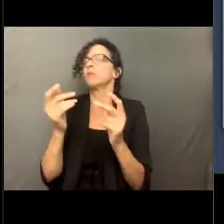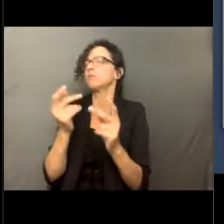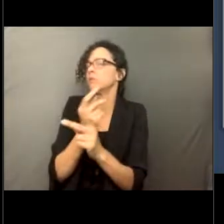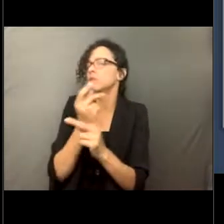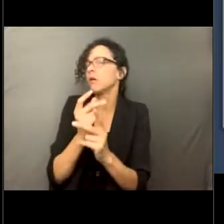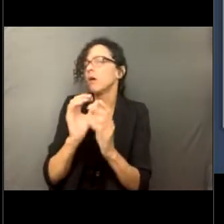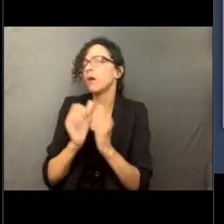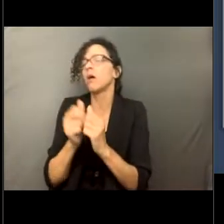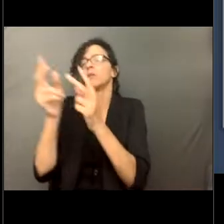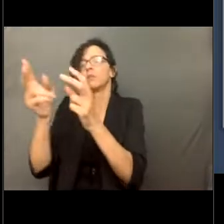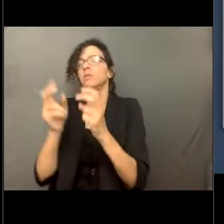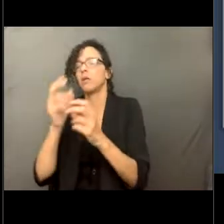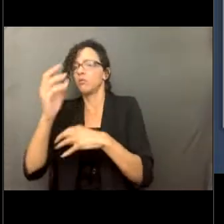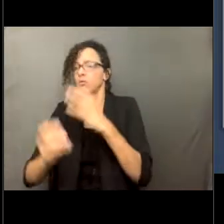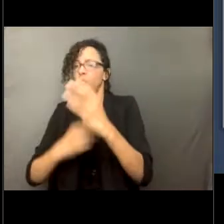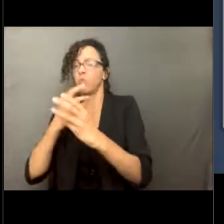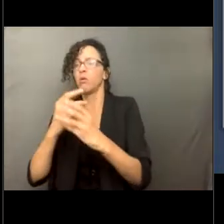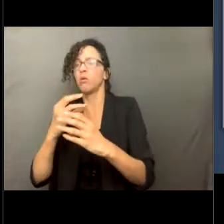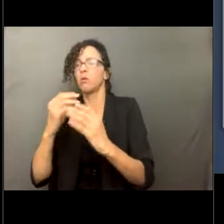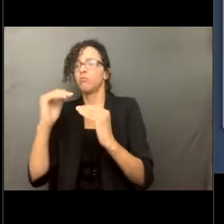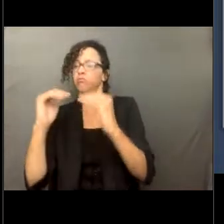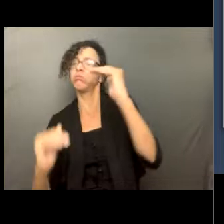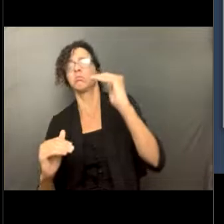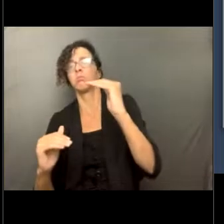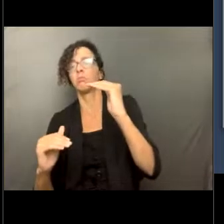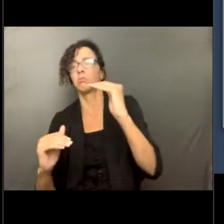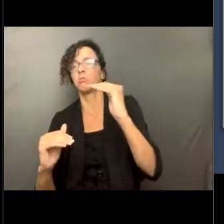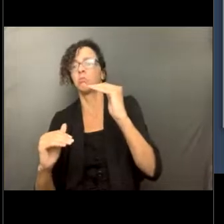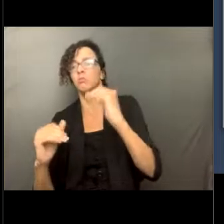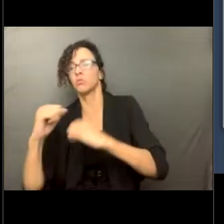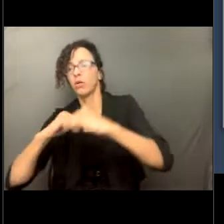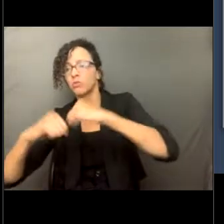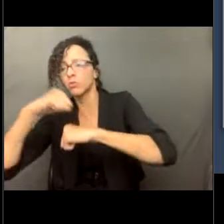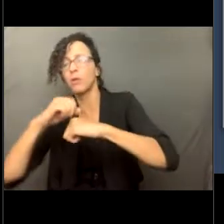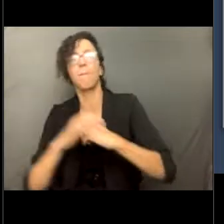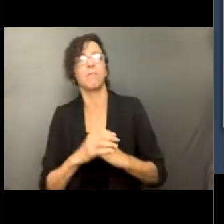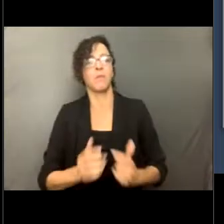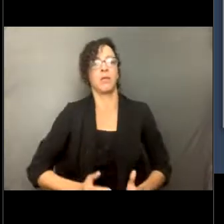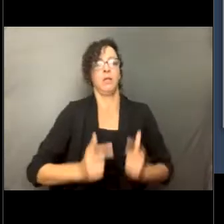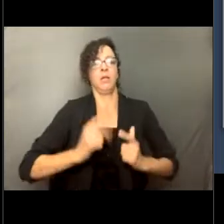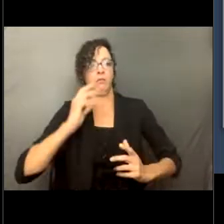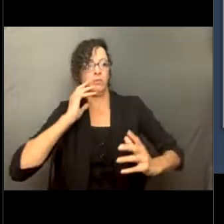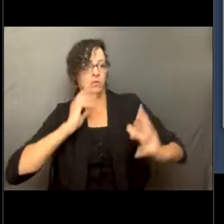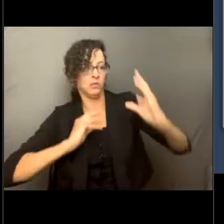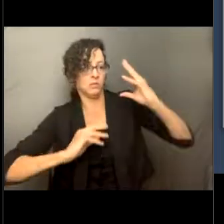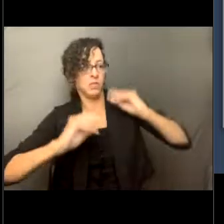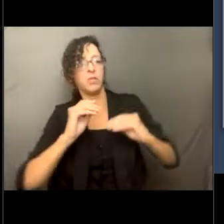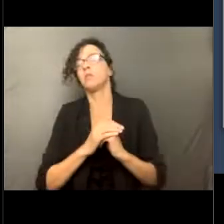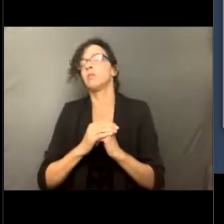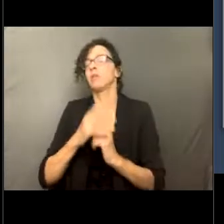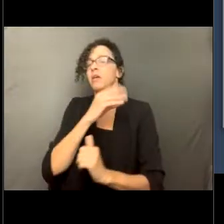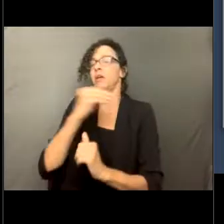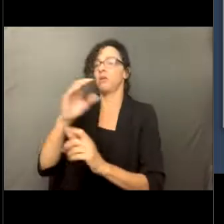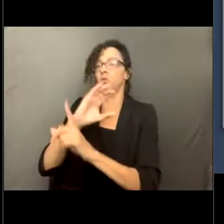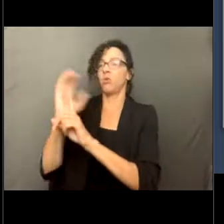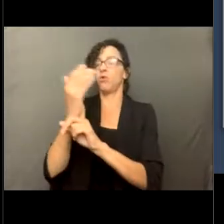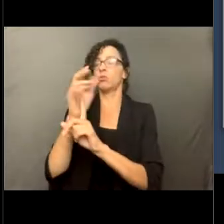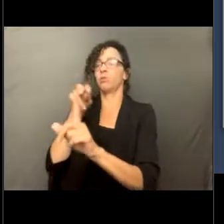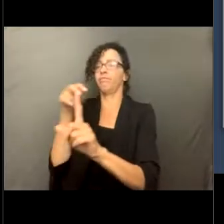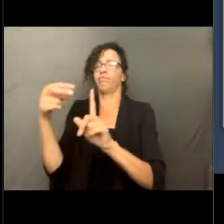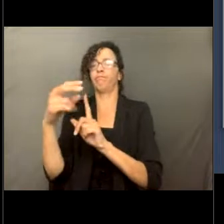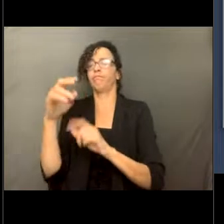structural inequities and lived experiences and cultural bias and fit it into something equivalent to